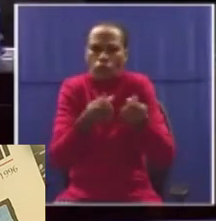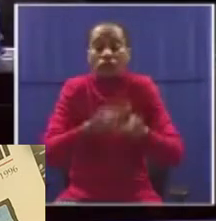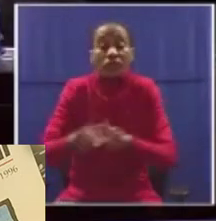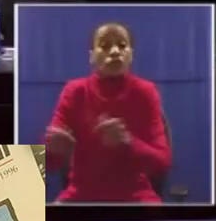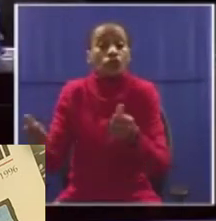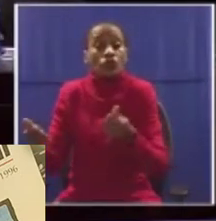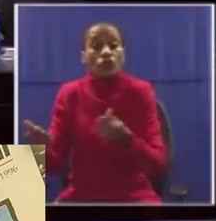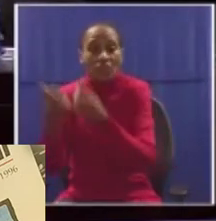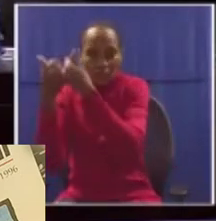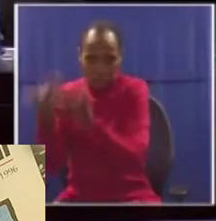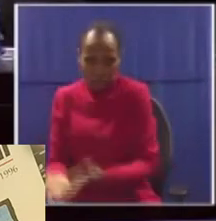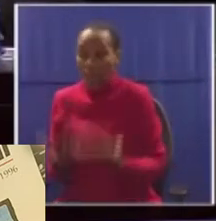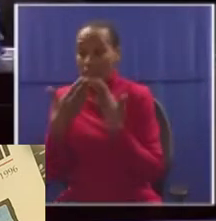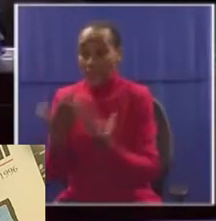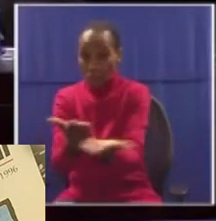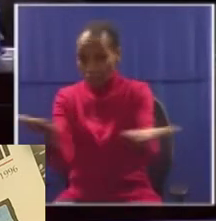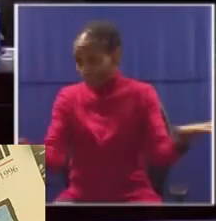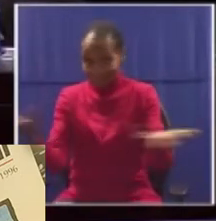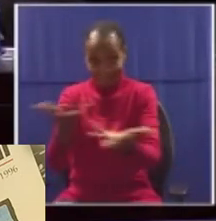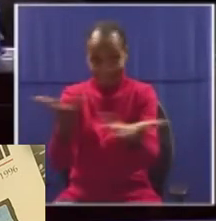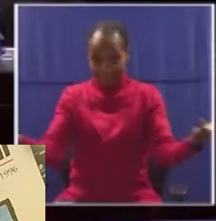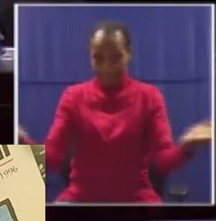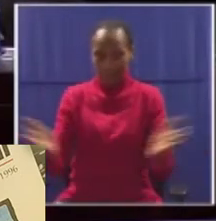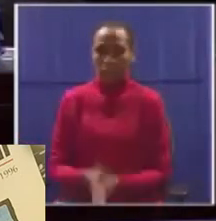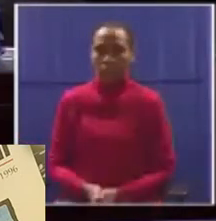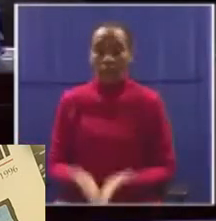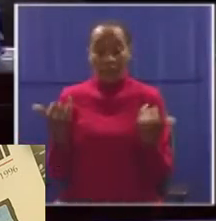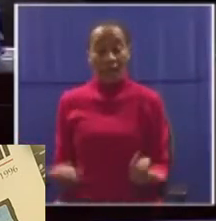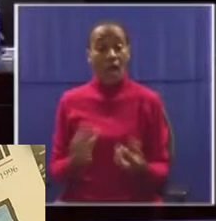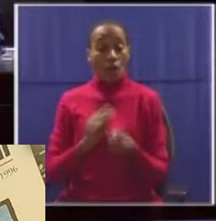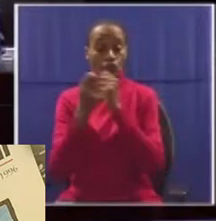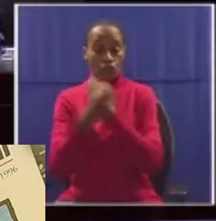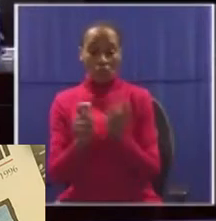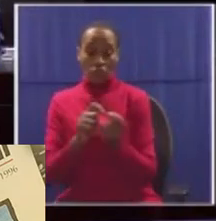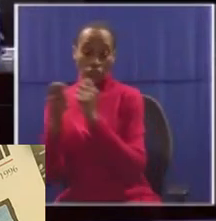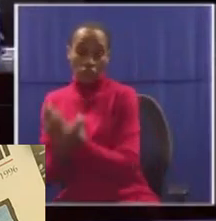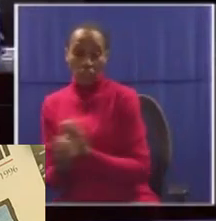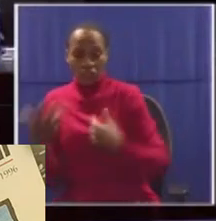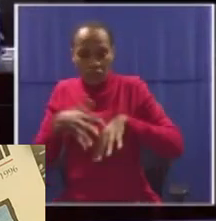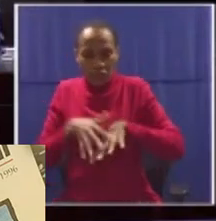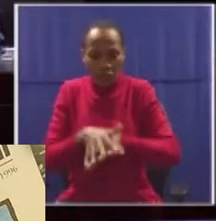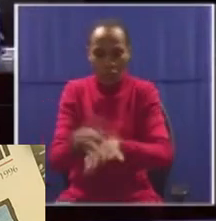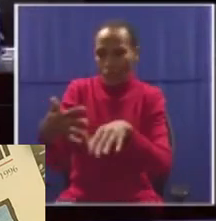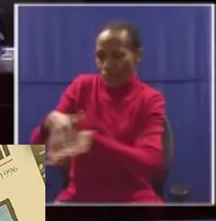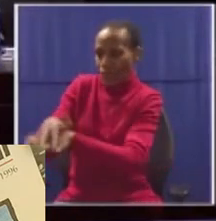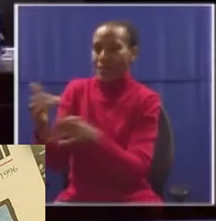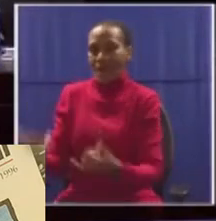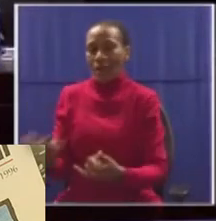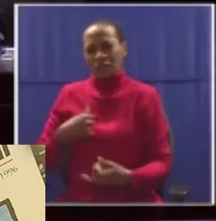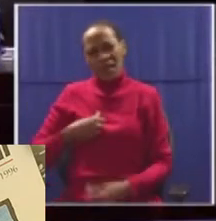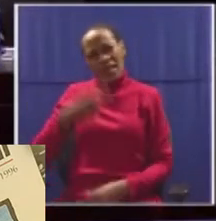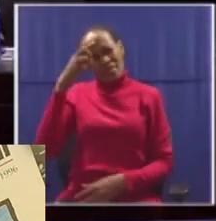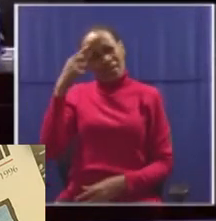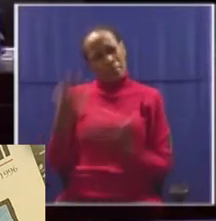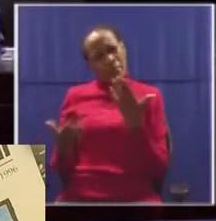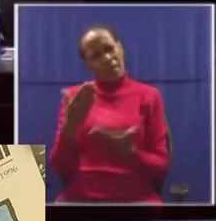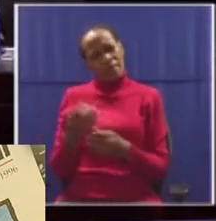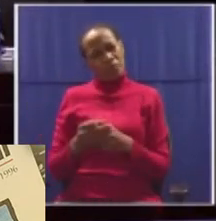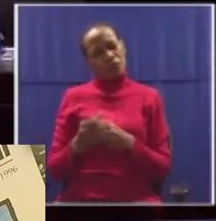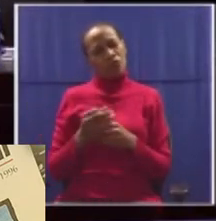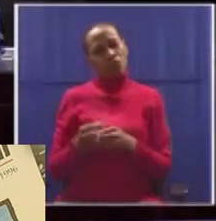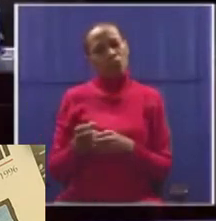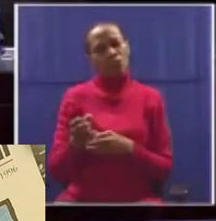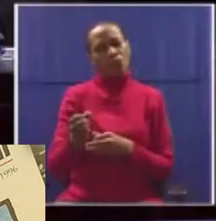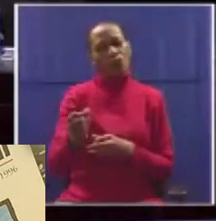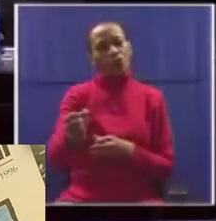to you members for that these changes are now enforced and we think that they will go some way to close